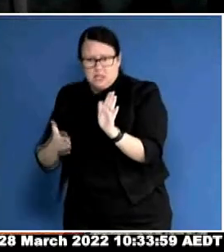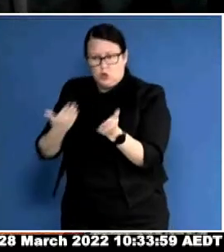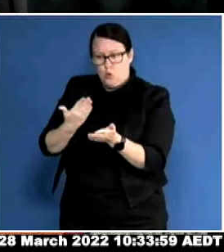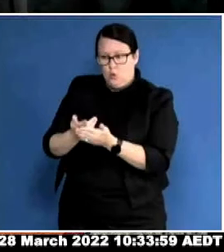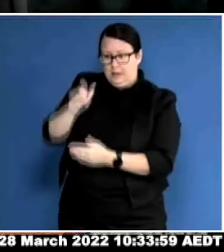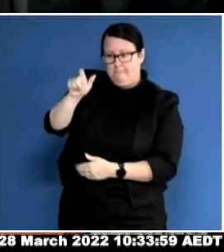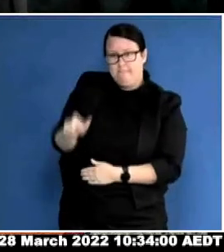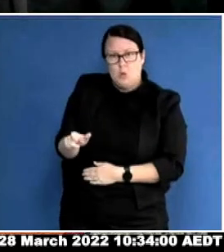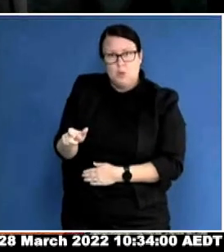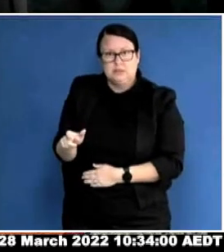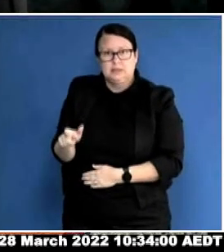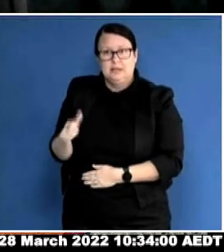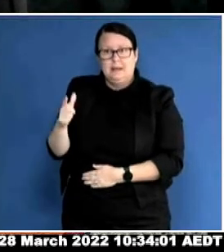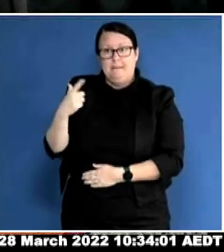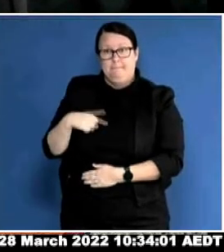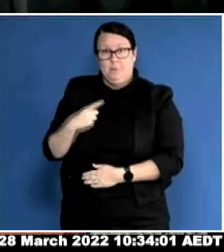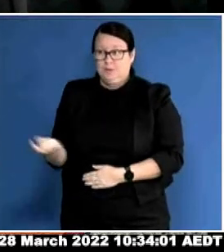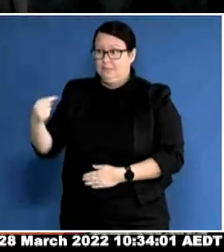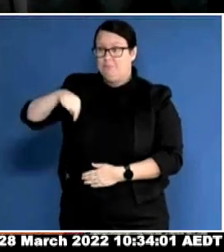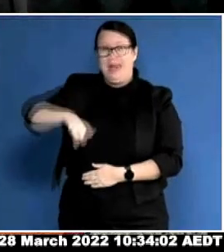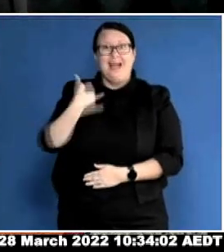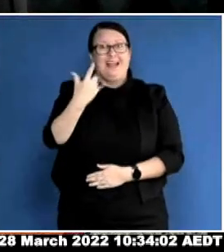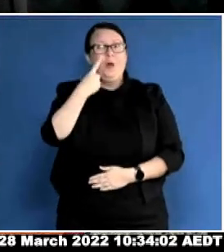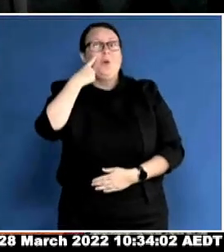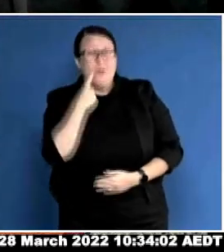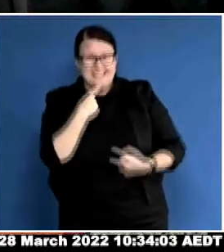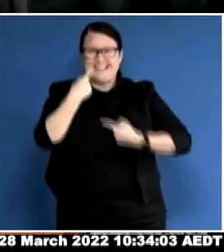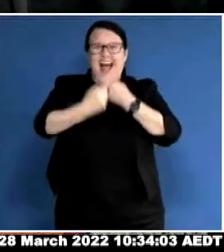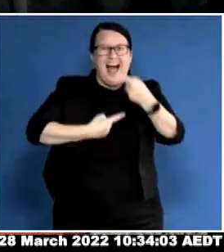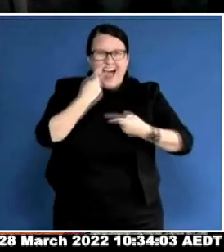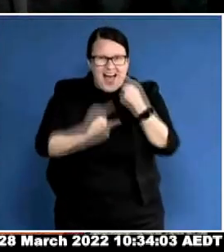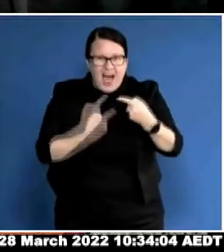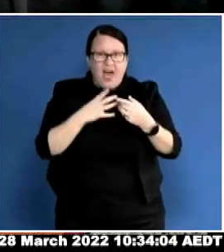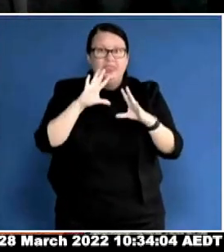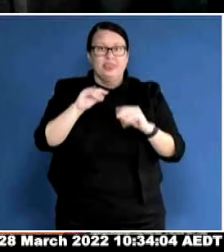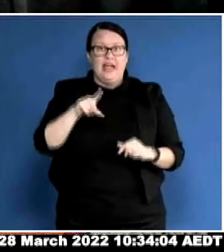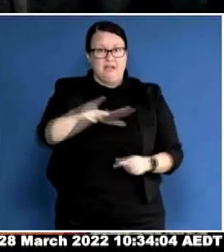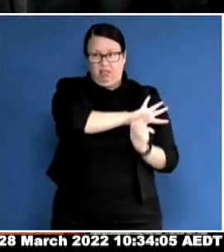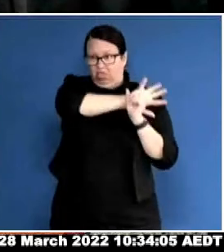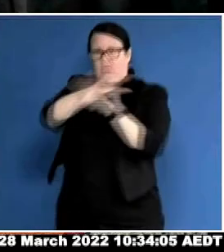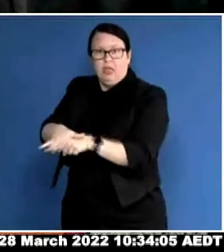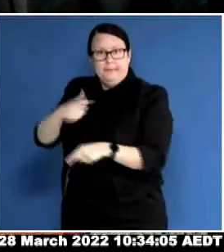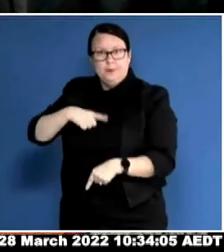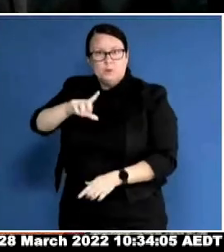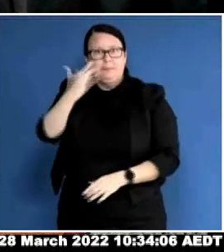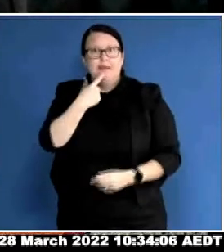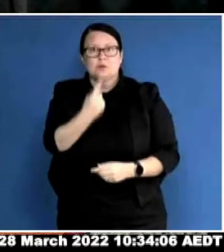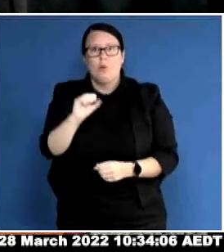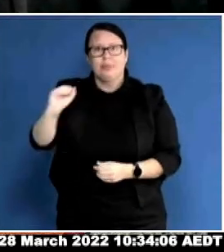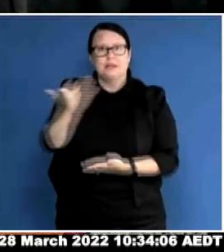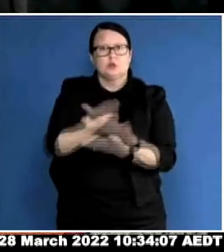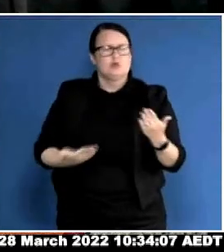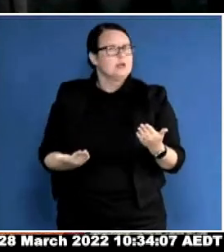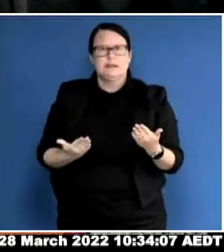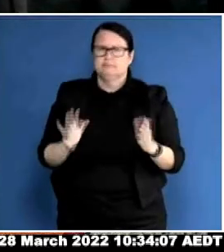on account of the person having appeared as a witness before the Royal Commission or given evidence before the Royal Commission